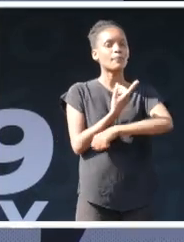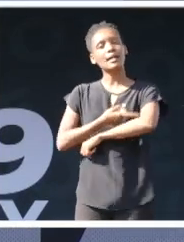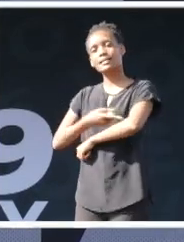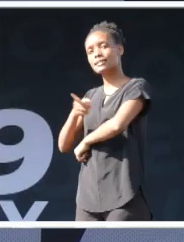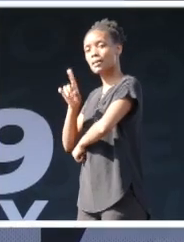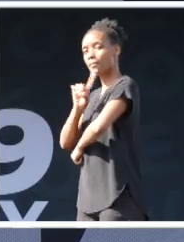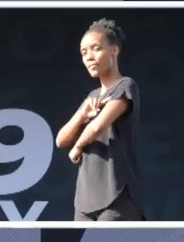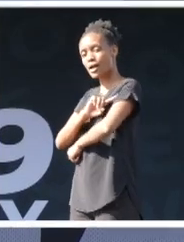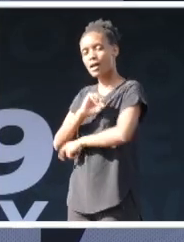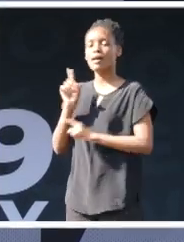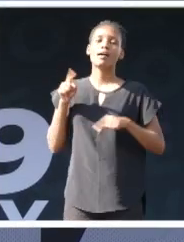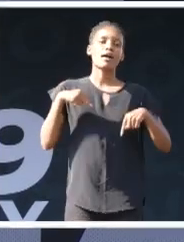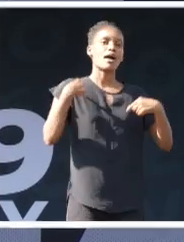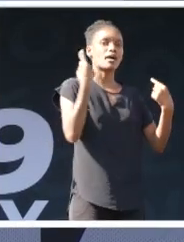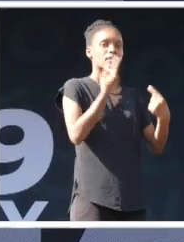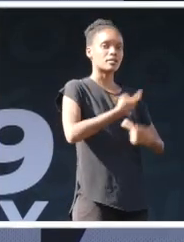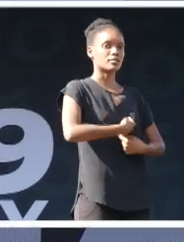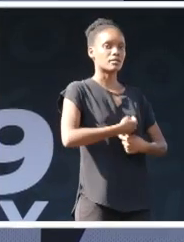Matimba!